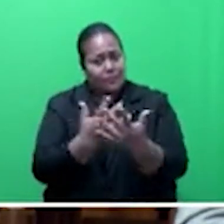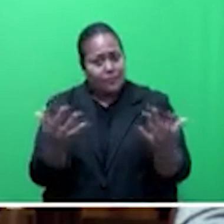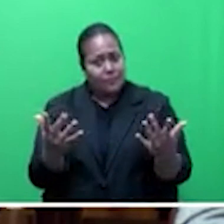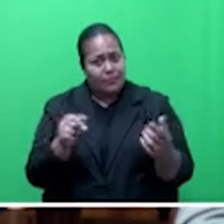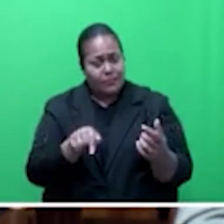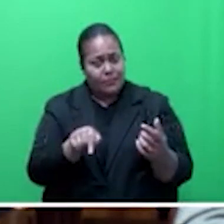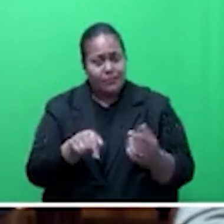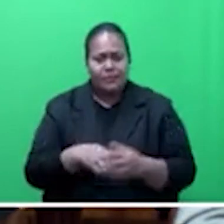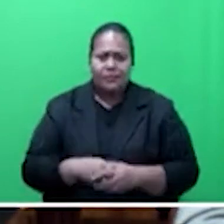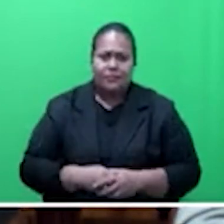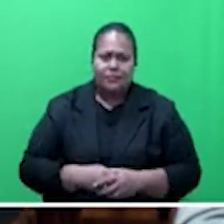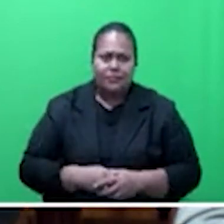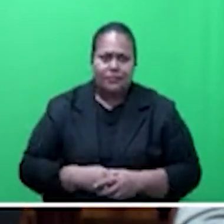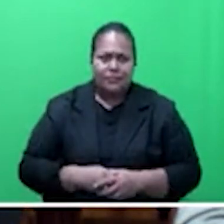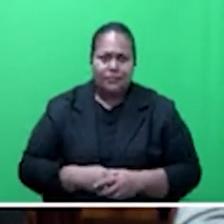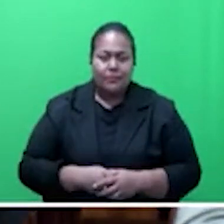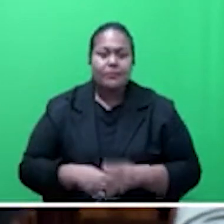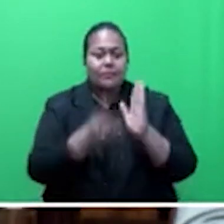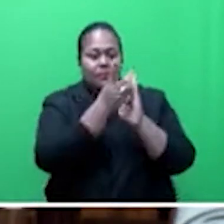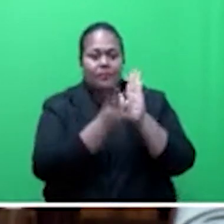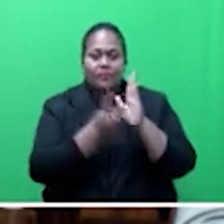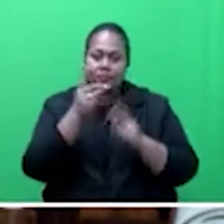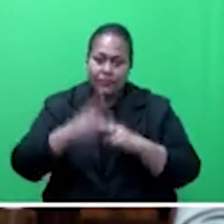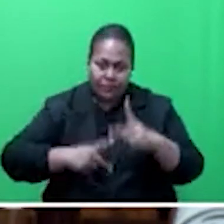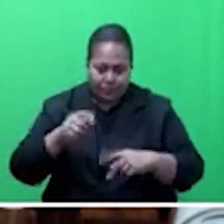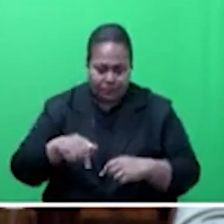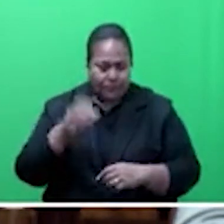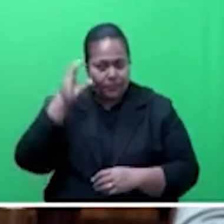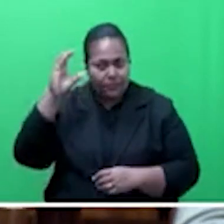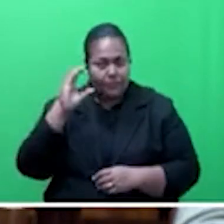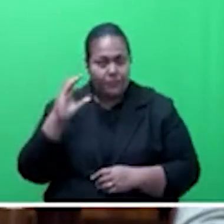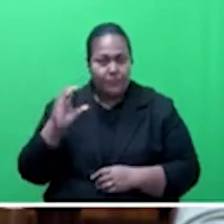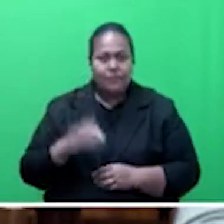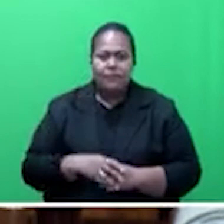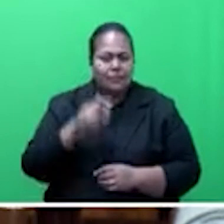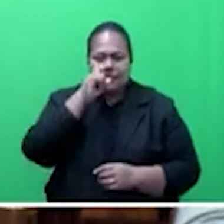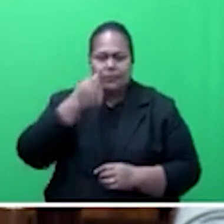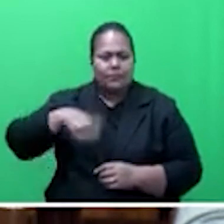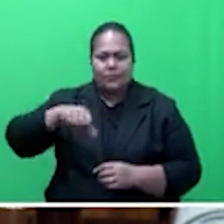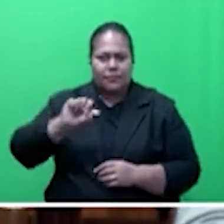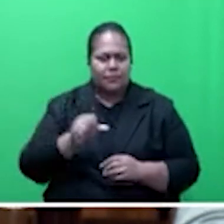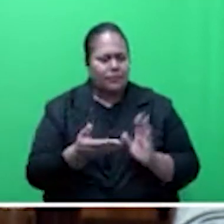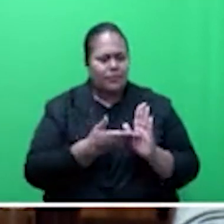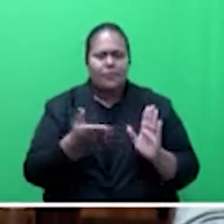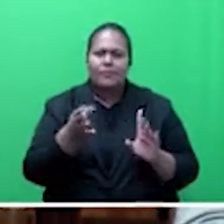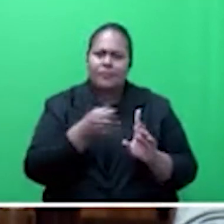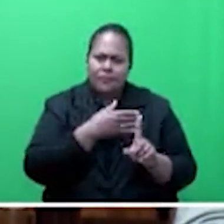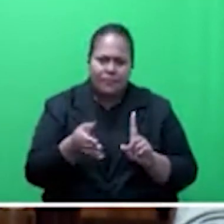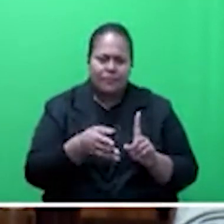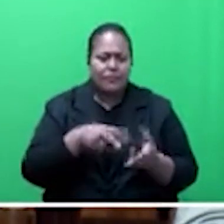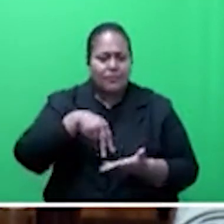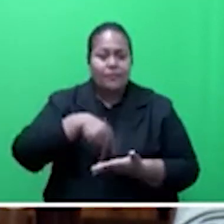react to the democratic process in this country. You cannot be just using Standing Order 51, you cannot just be using your